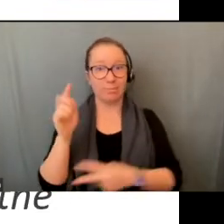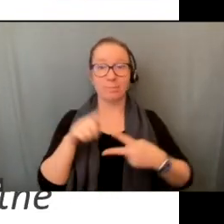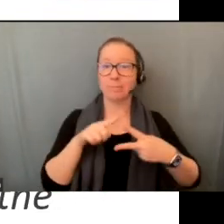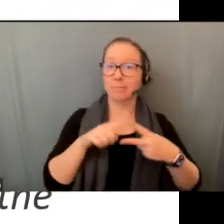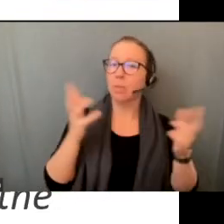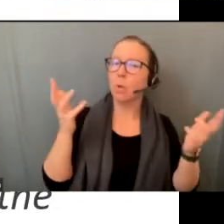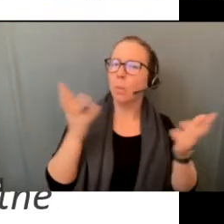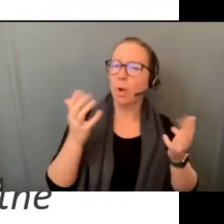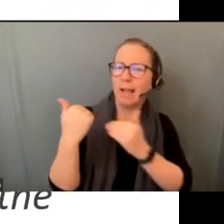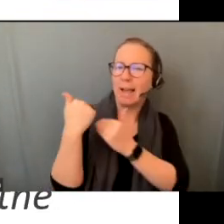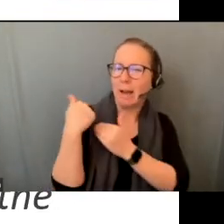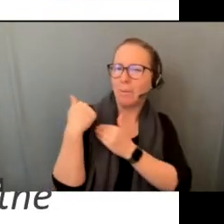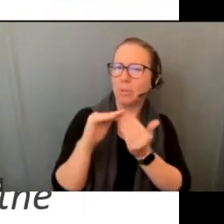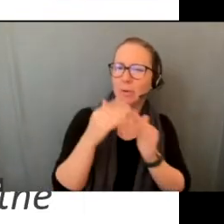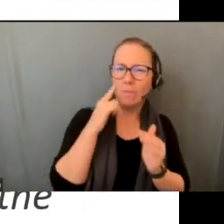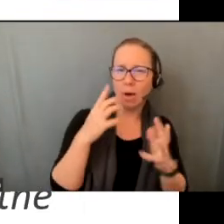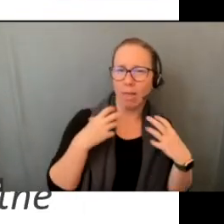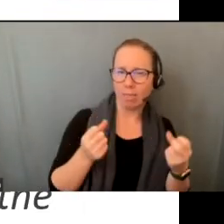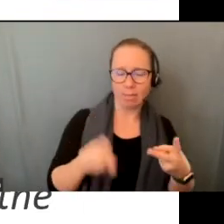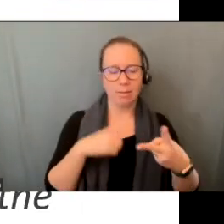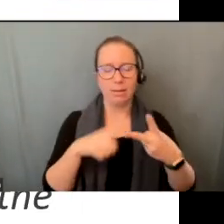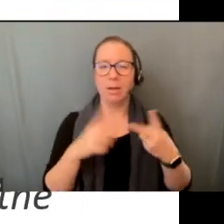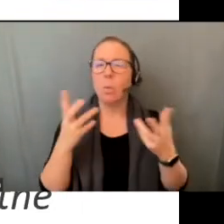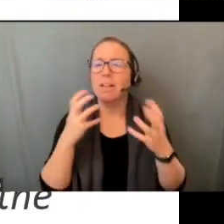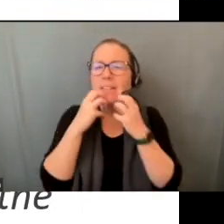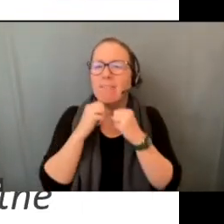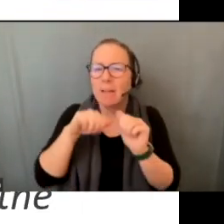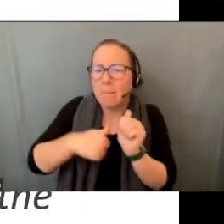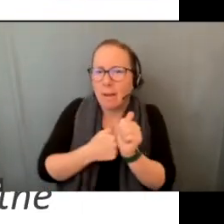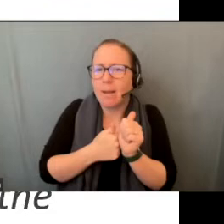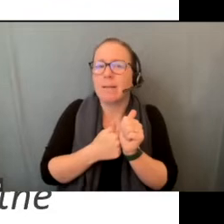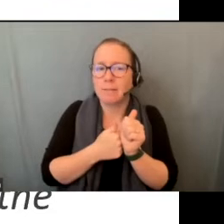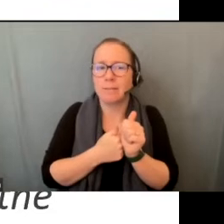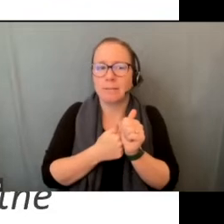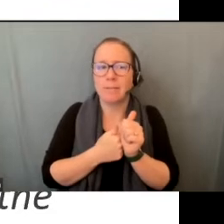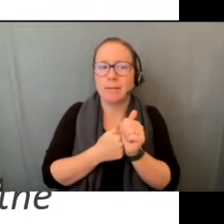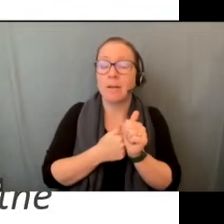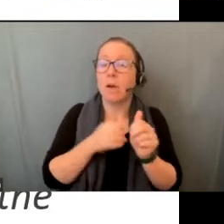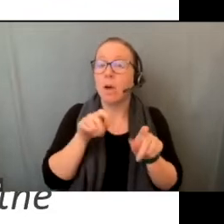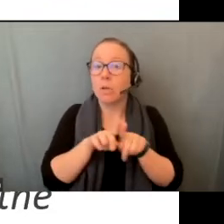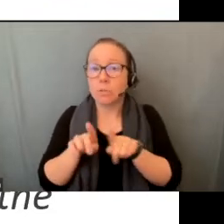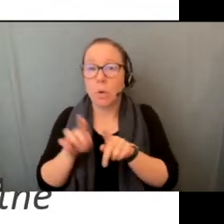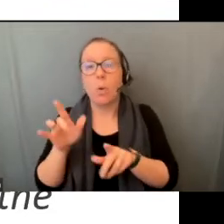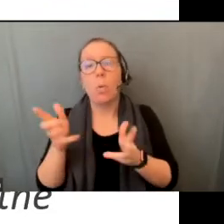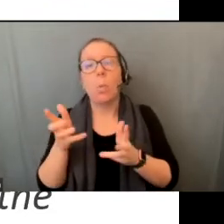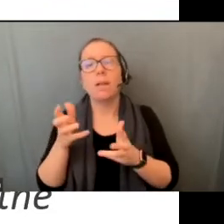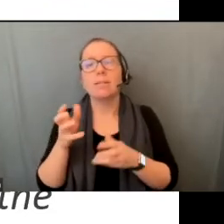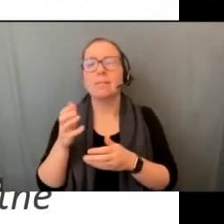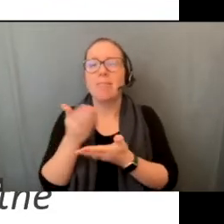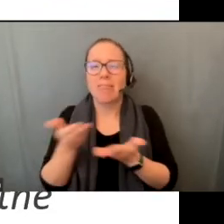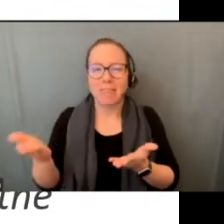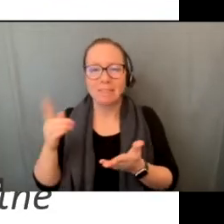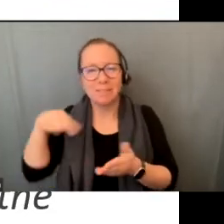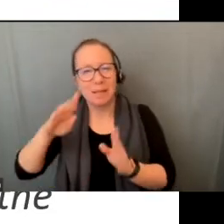an accountable community for health? And what is the value behind it? Additionally, what components does it pay attention to